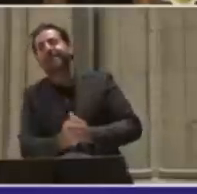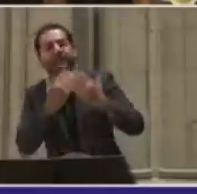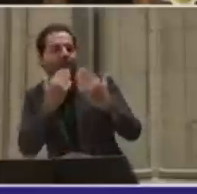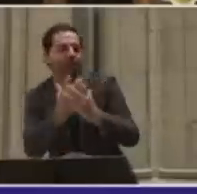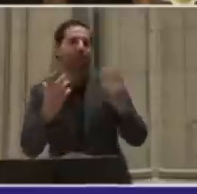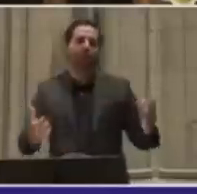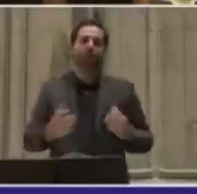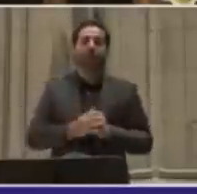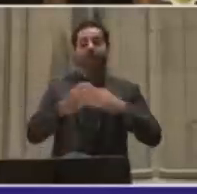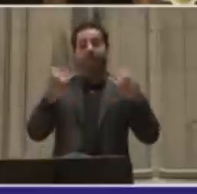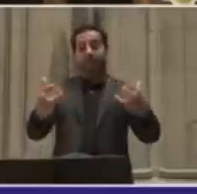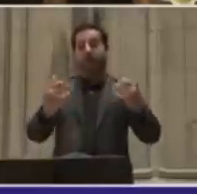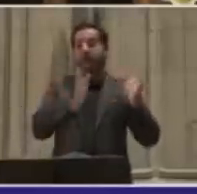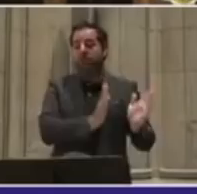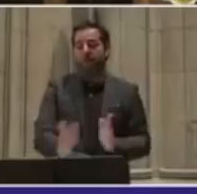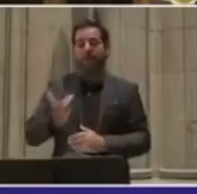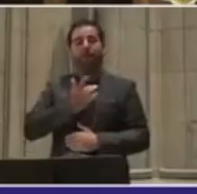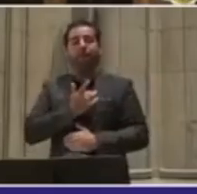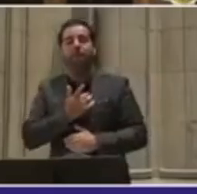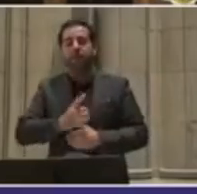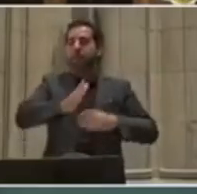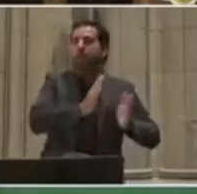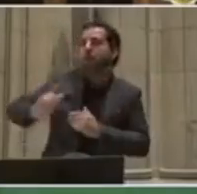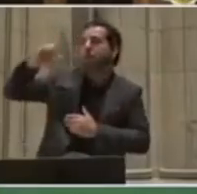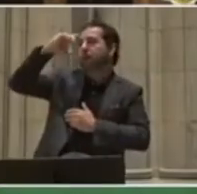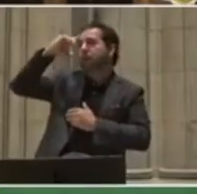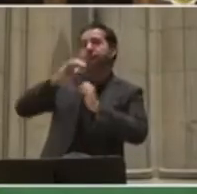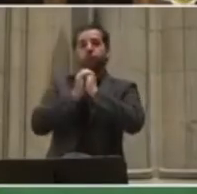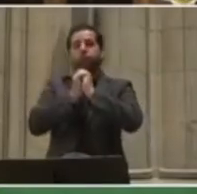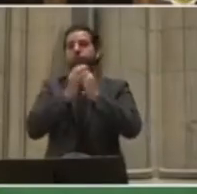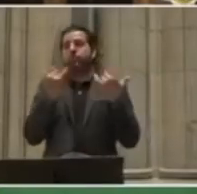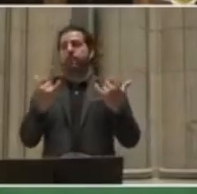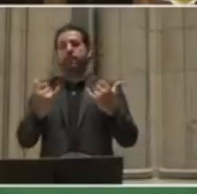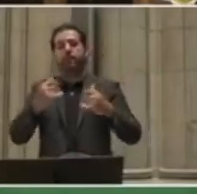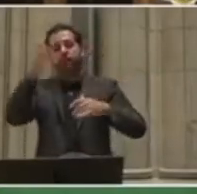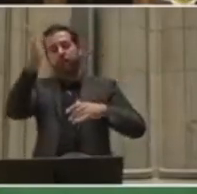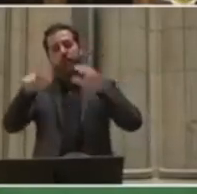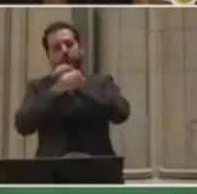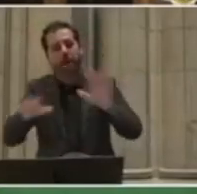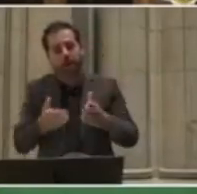much. Now let us prepare our hearts and our minds for worship this day. God bless you.